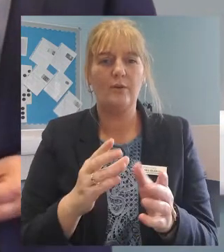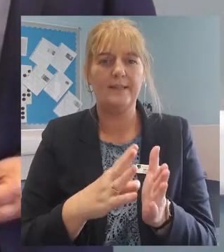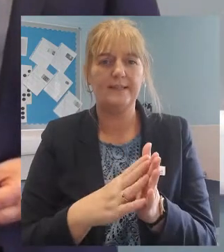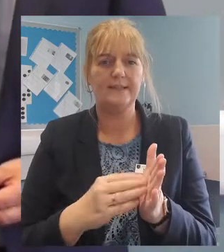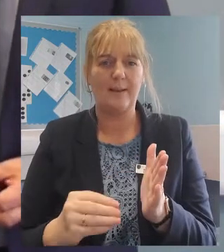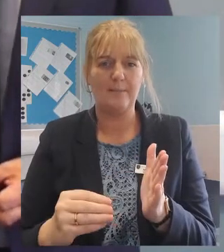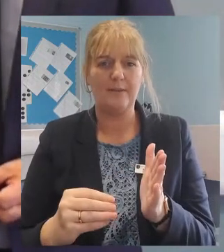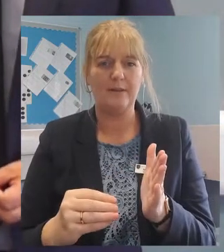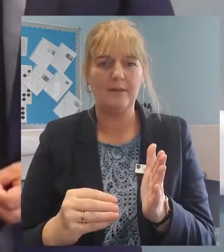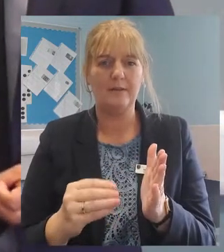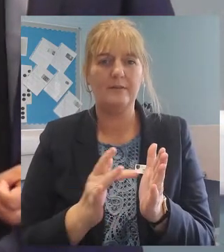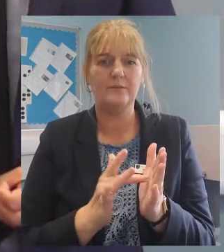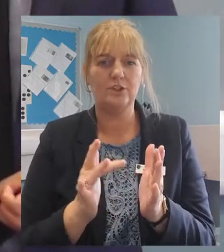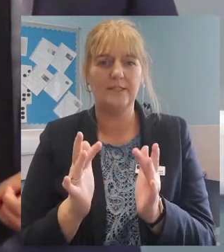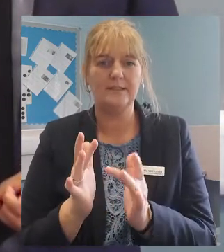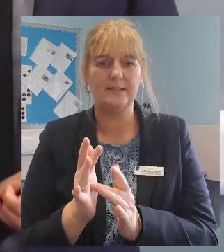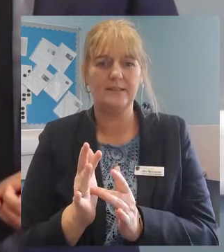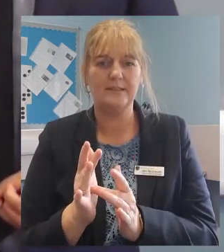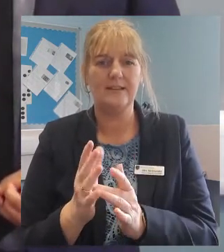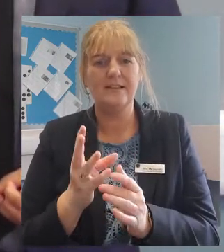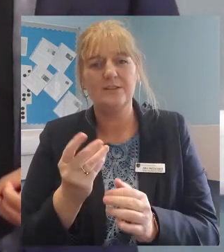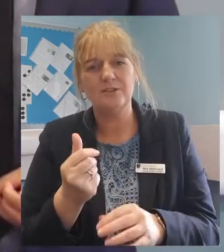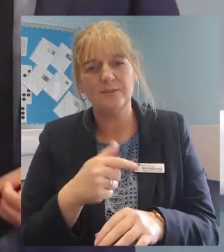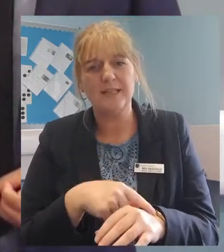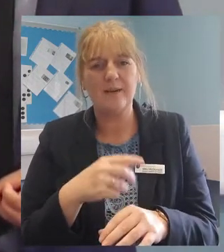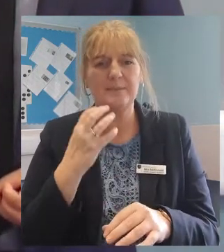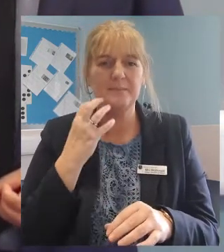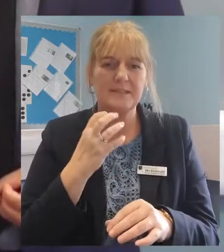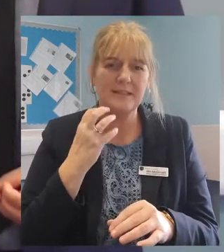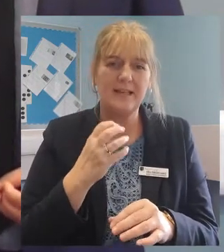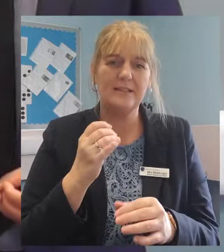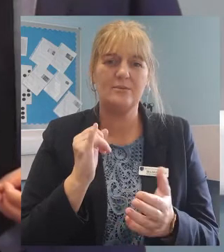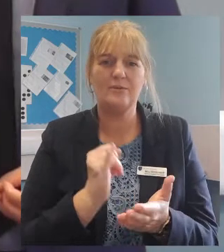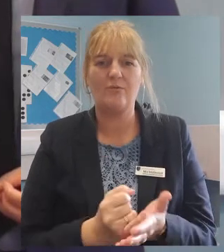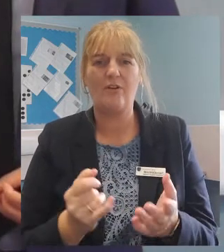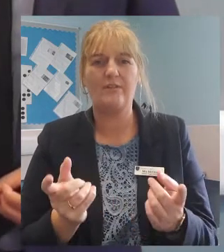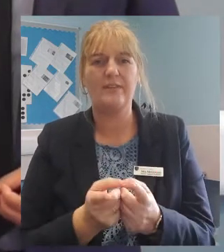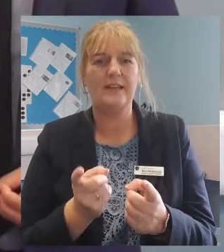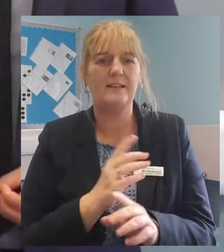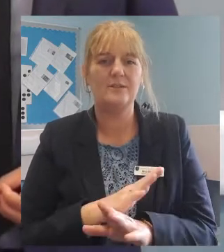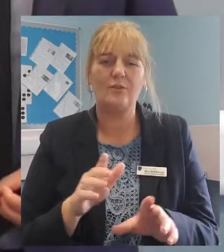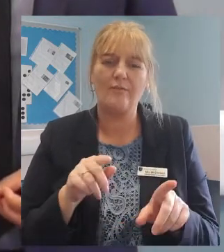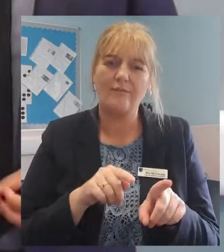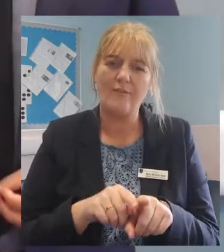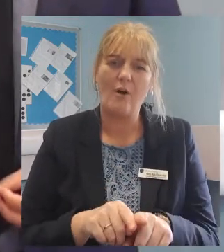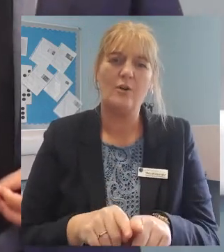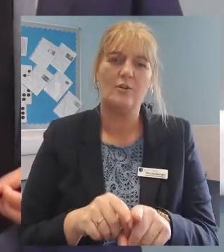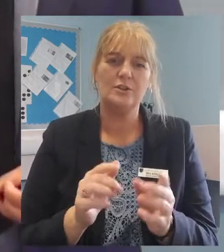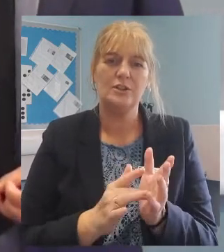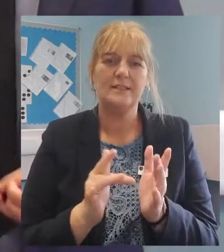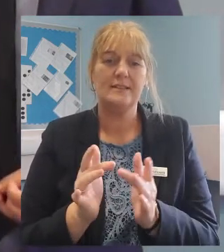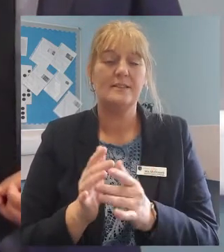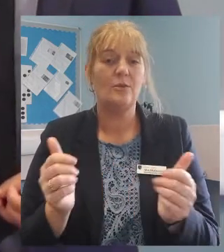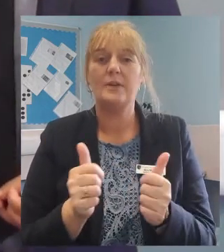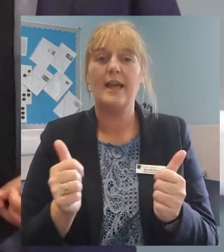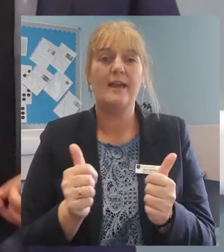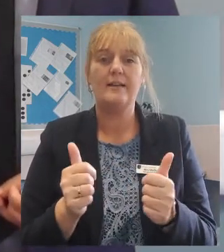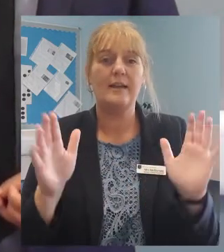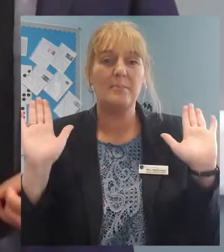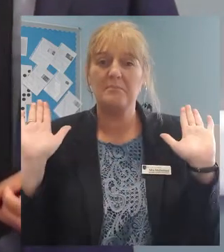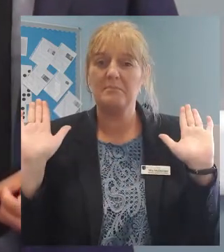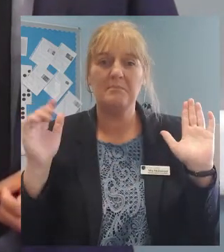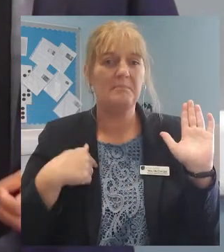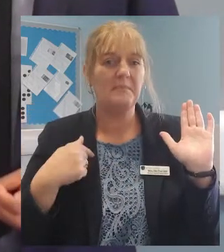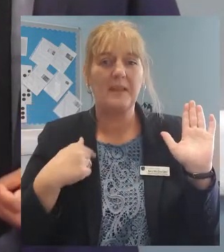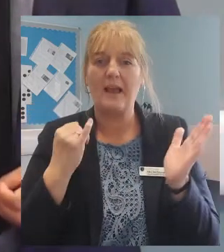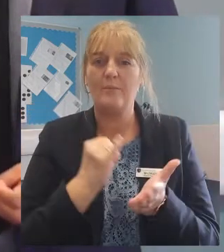can be difficult at times to follow this example, and we often make mistakes and get it wrong. On these occasions, it's okay to admit